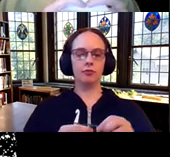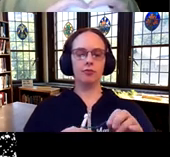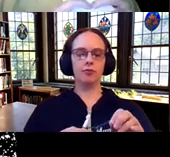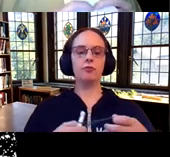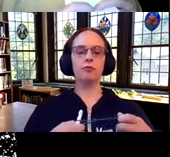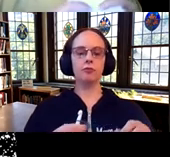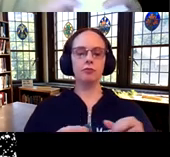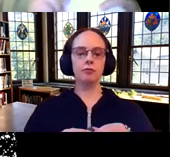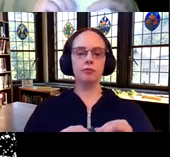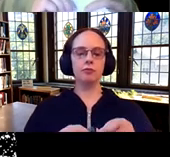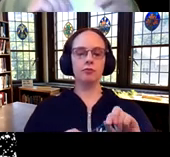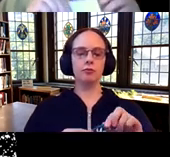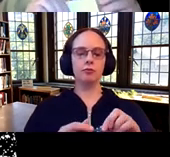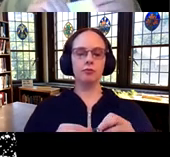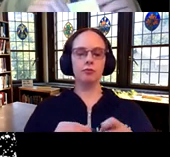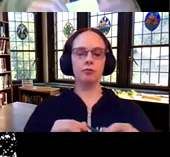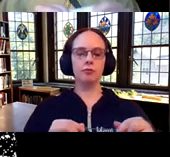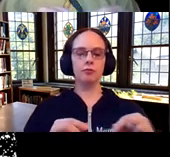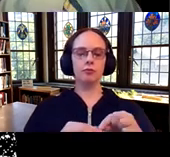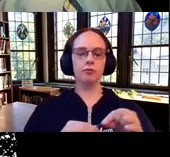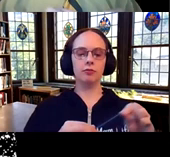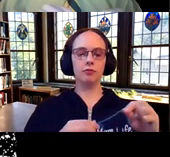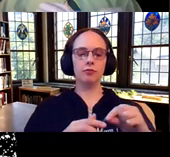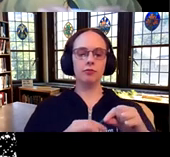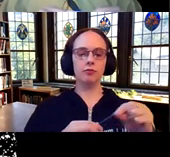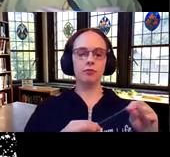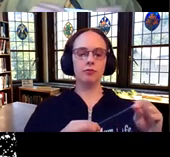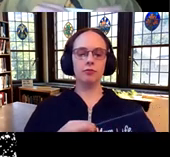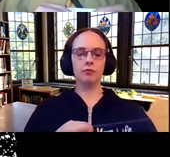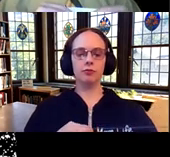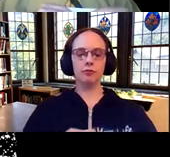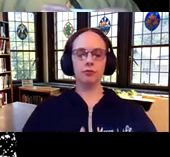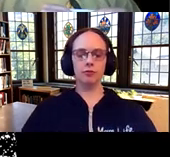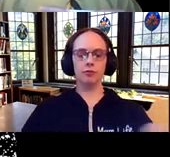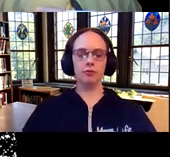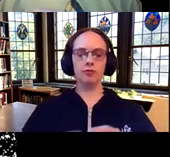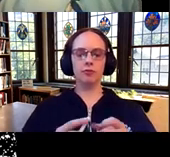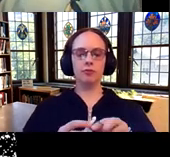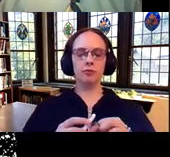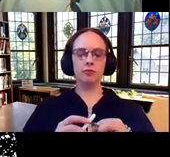Lafayette, who was on his famous 50th anniversary of the Revolution.